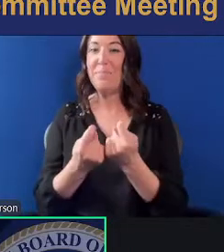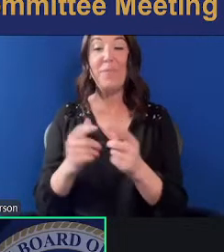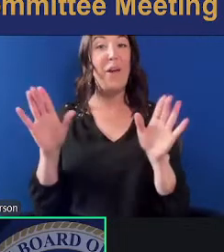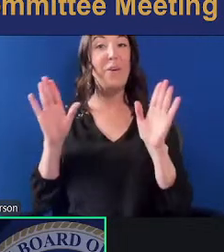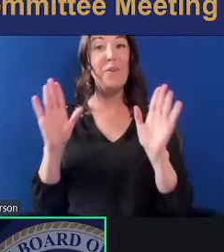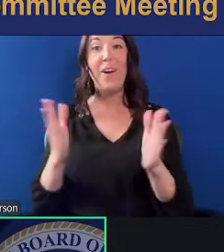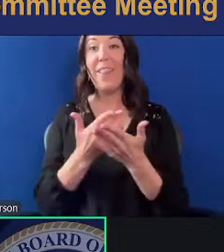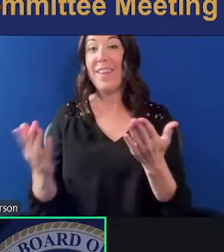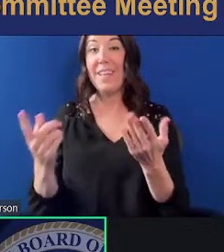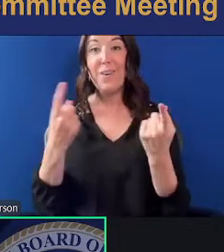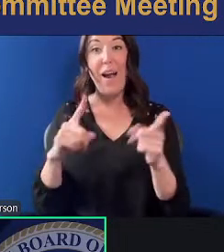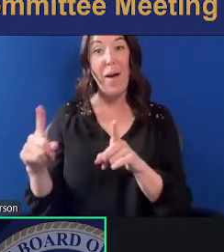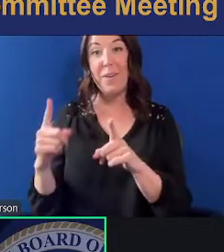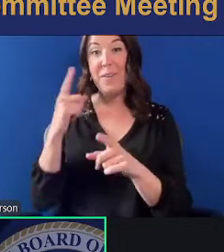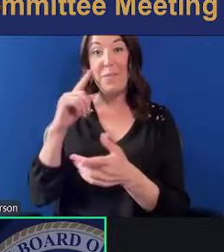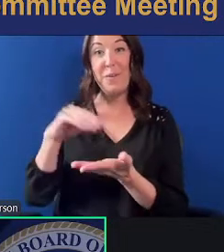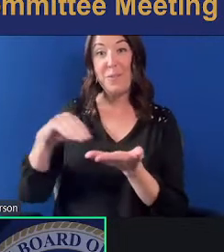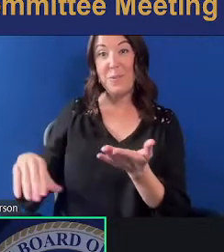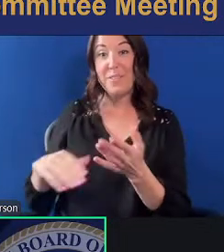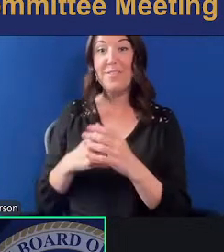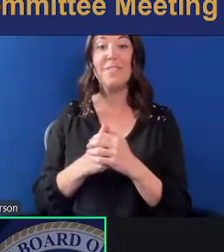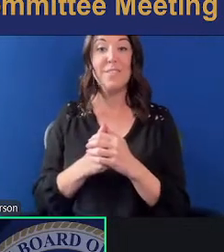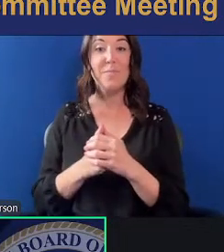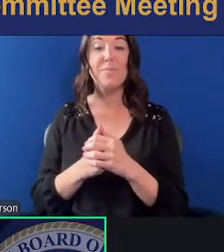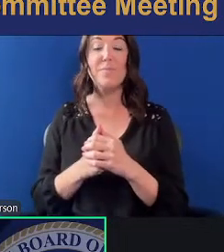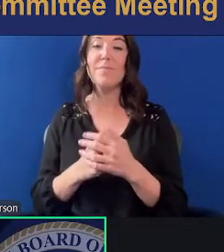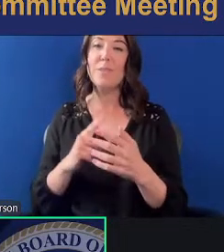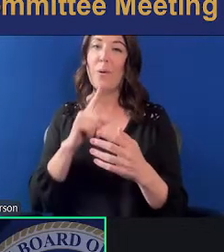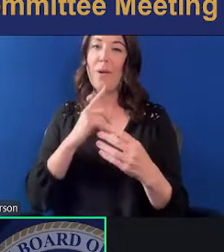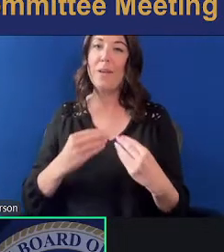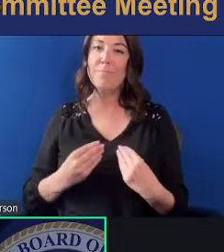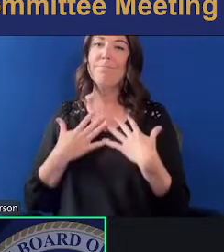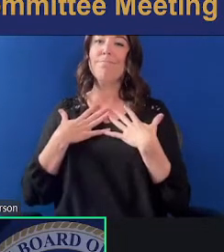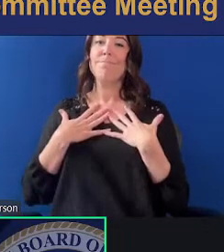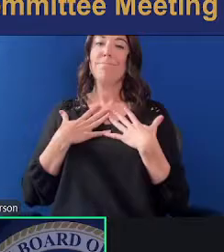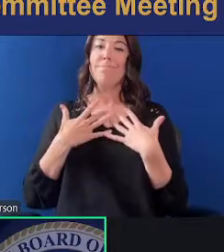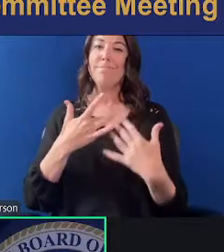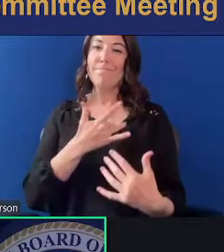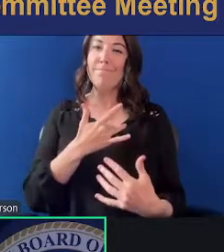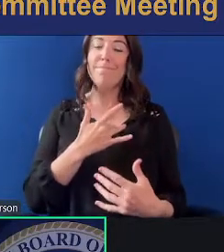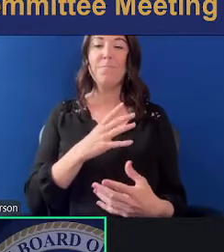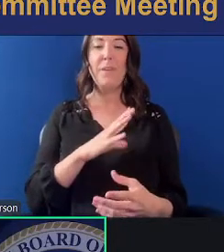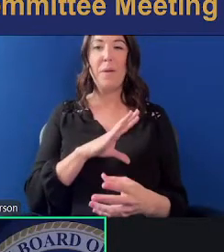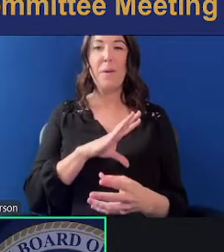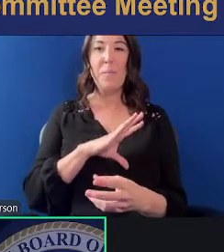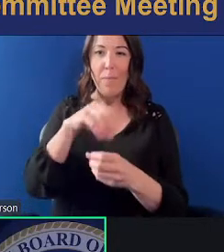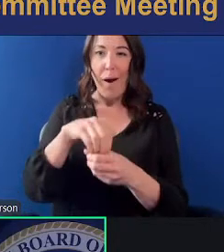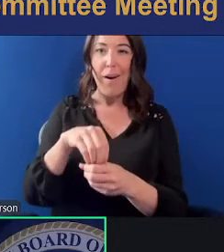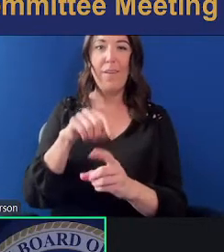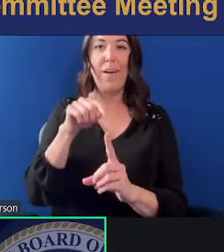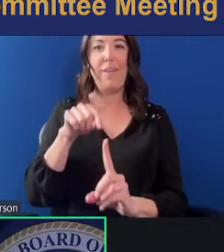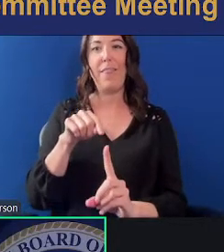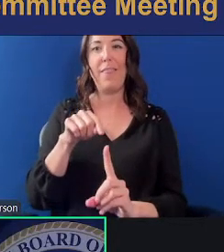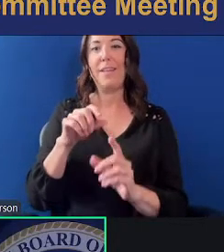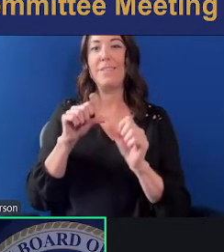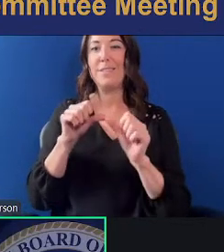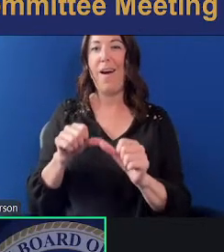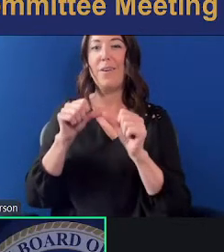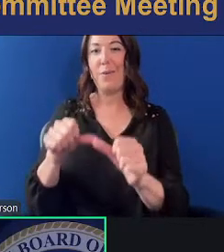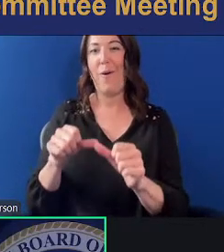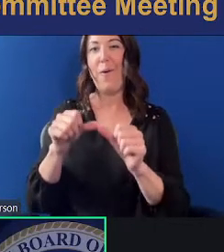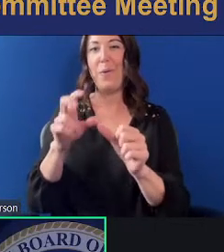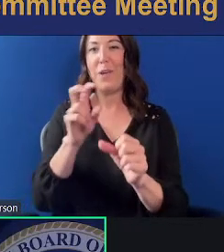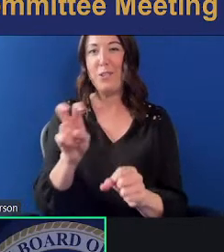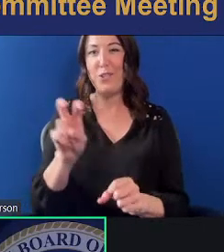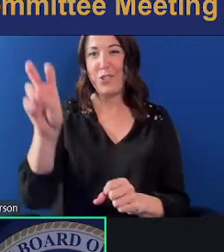for our students. It's very heartening to be a part of this ongoing journey